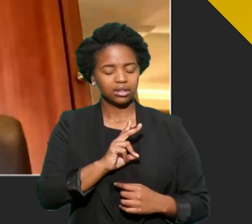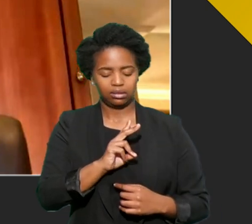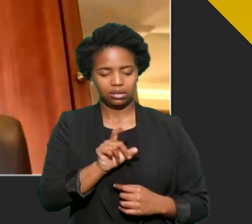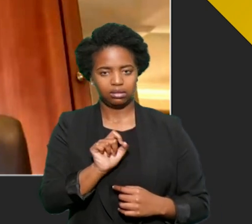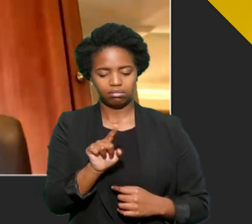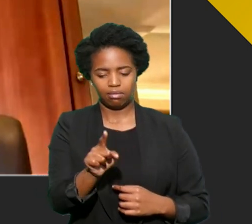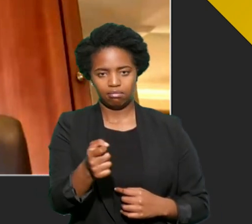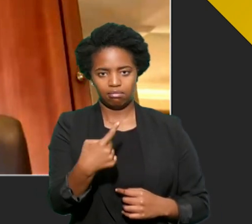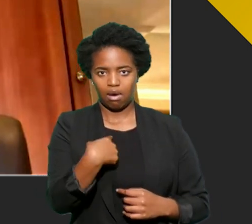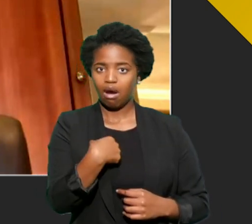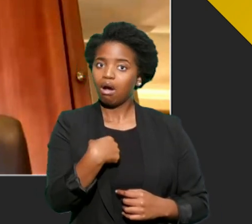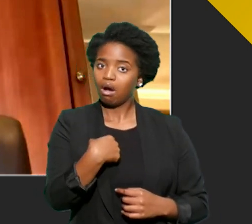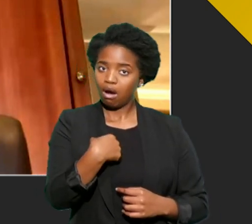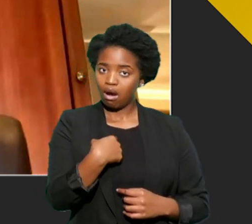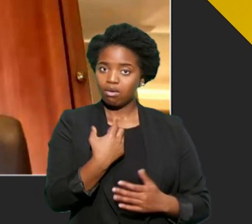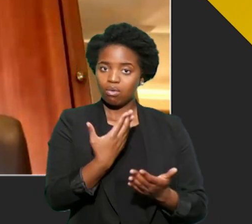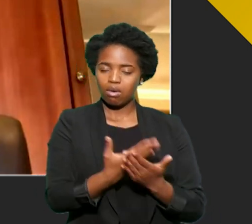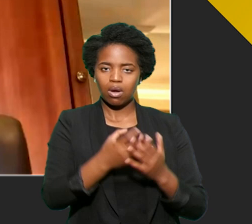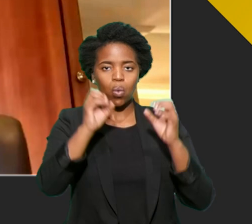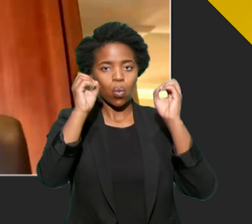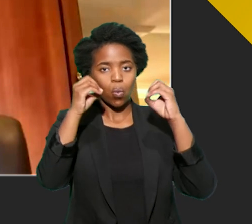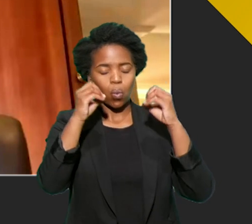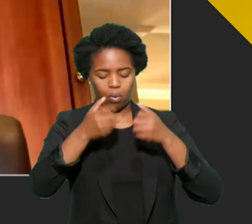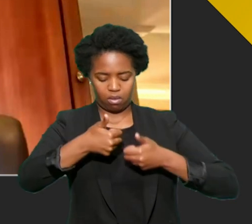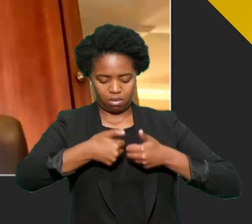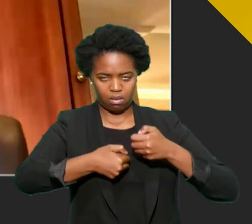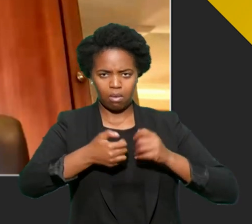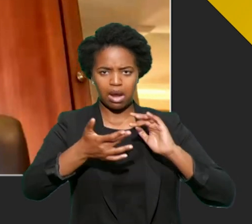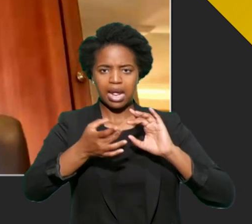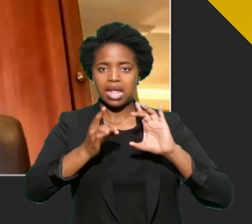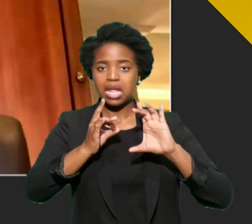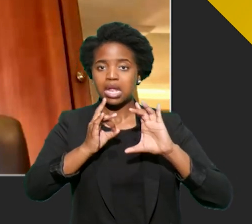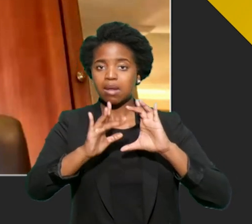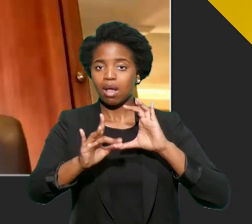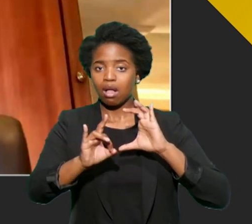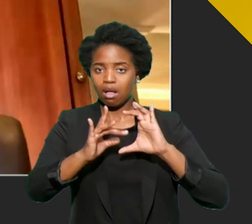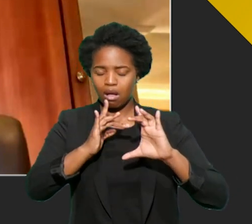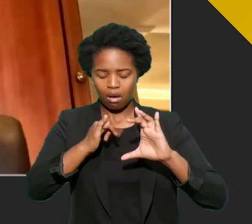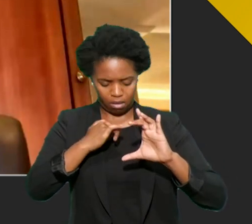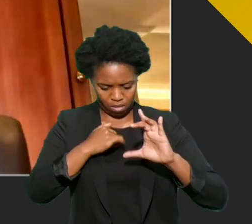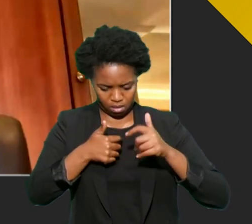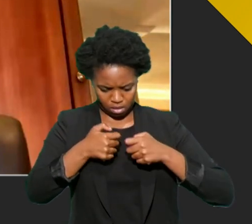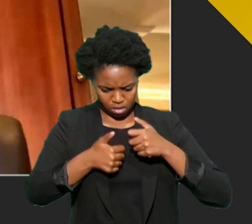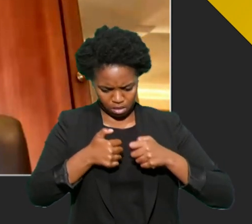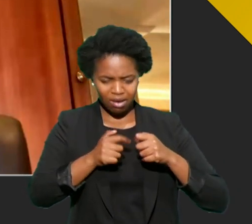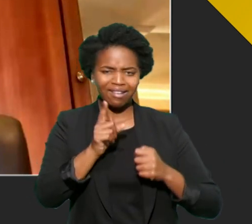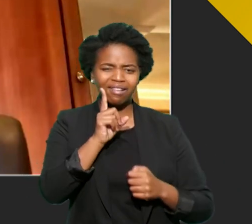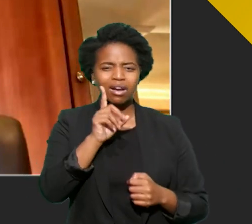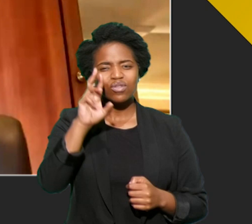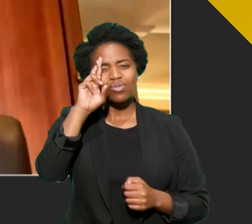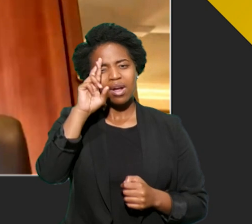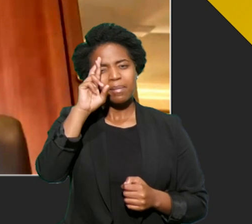of a sudden, you could be able to communicate, you could be able to browse the internet. If you